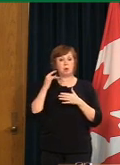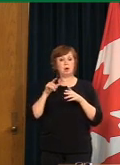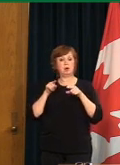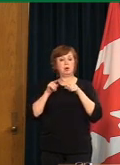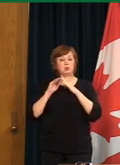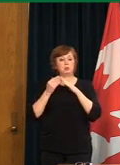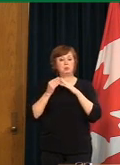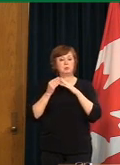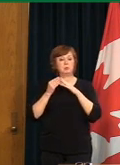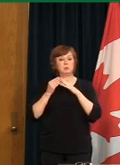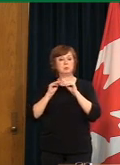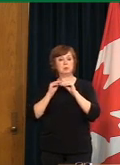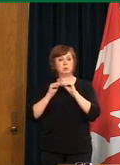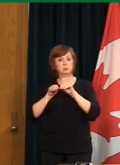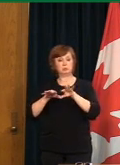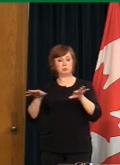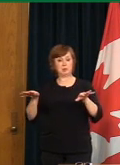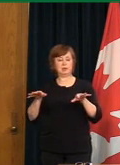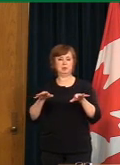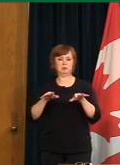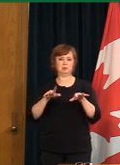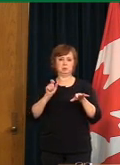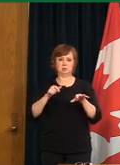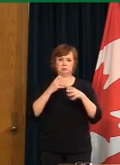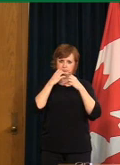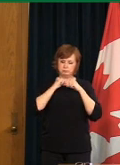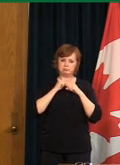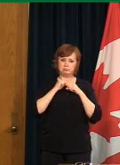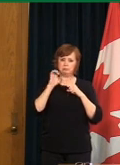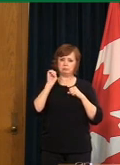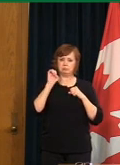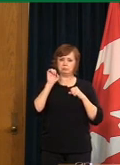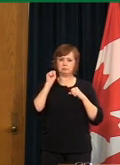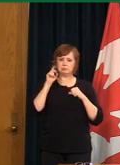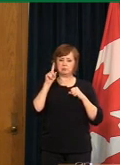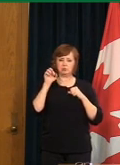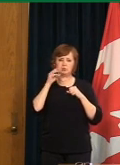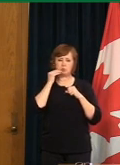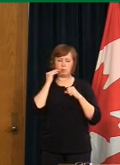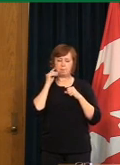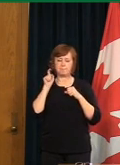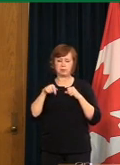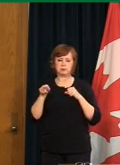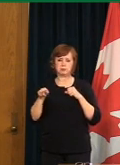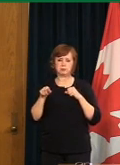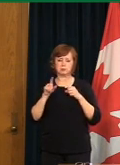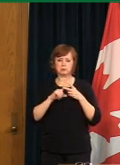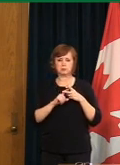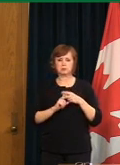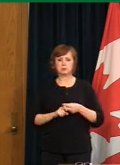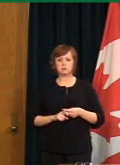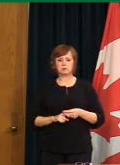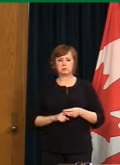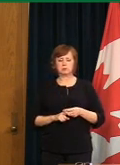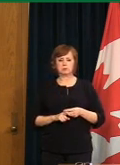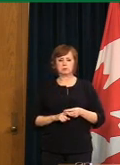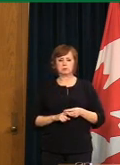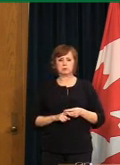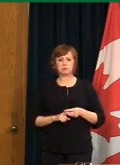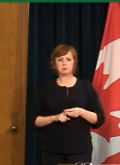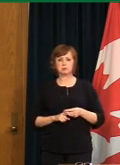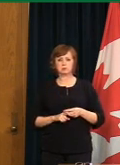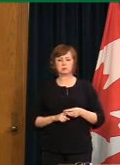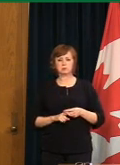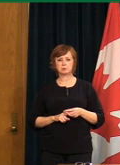transmission rates in general across the province, and it only stands to reason when those rates are increasing to the levels that they